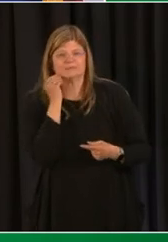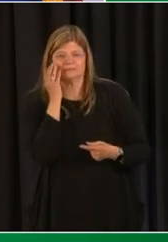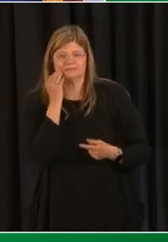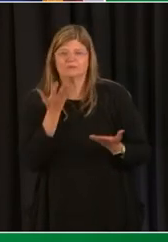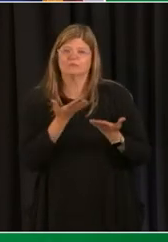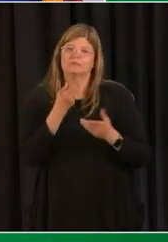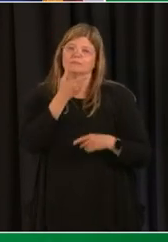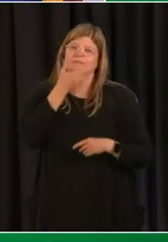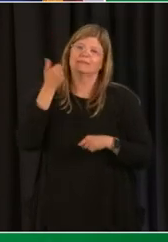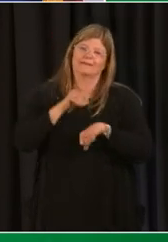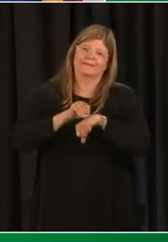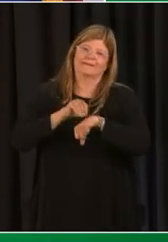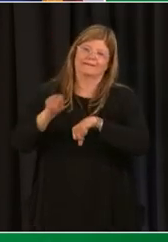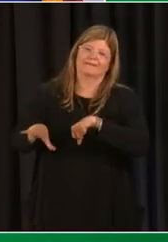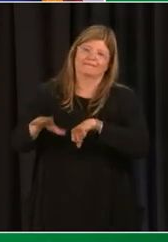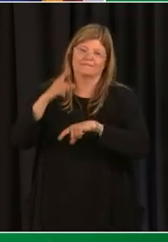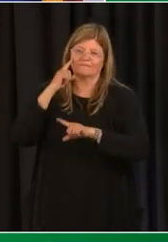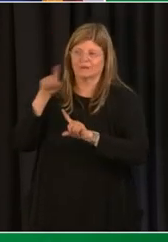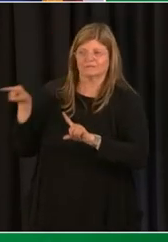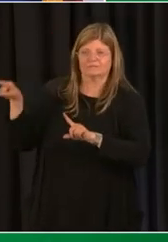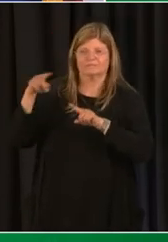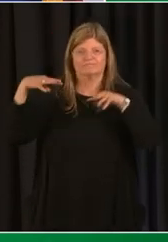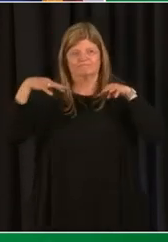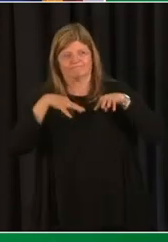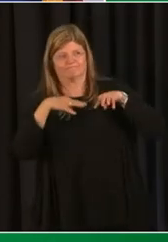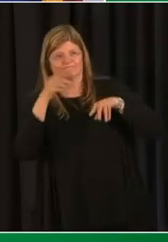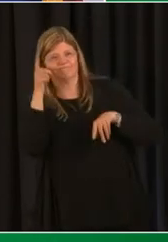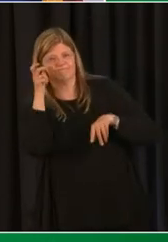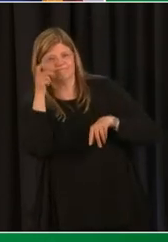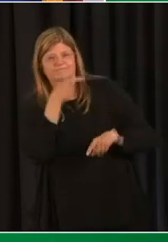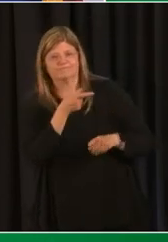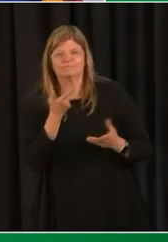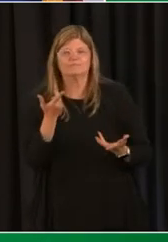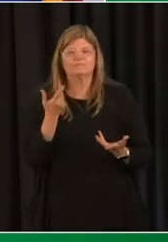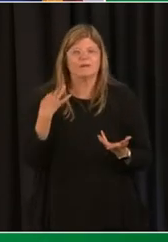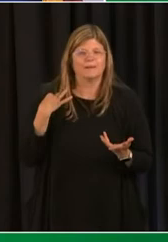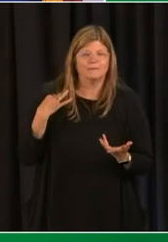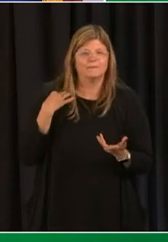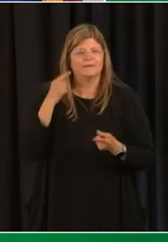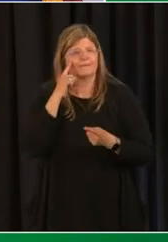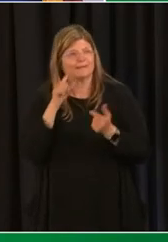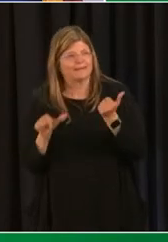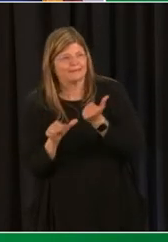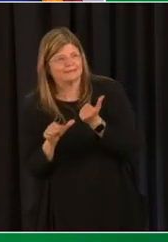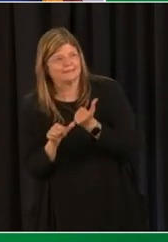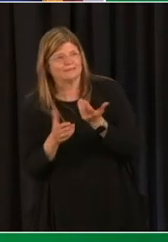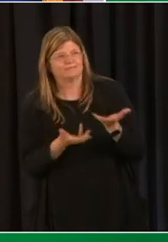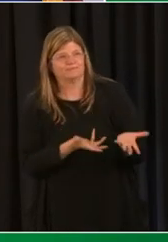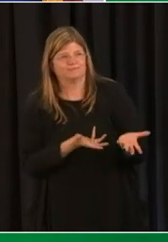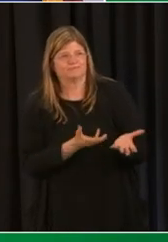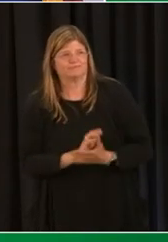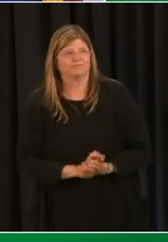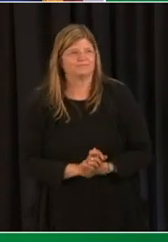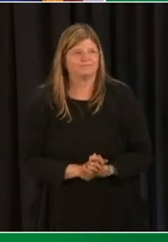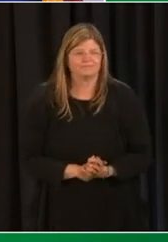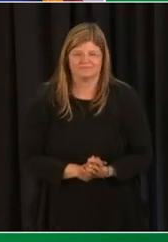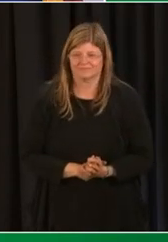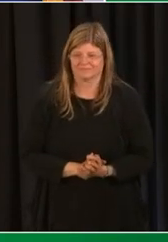what's your best advice to somebody who's listening about why they should apply for assistance?